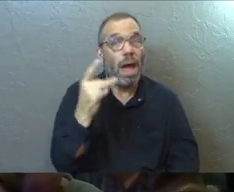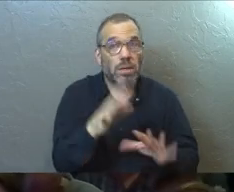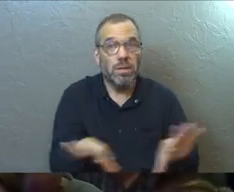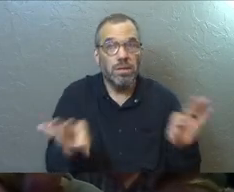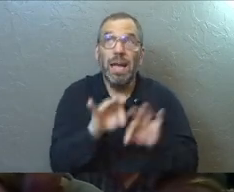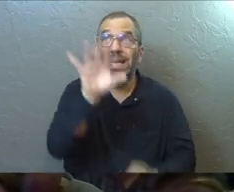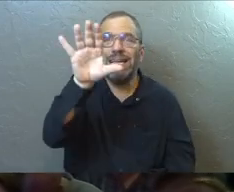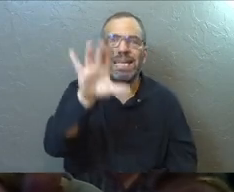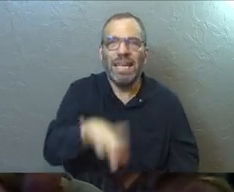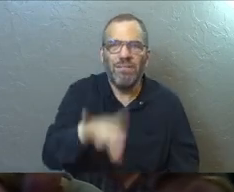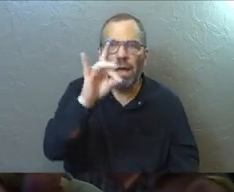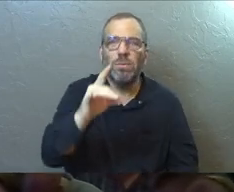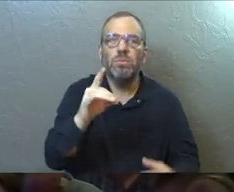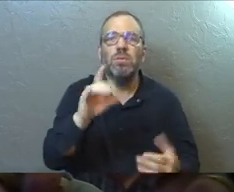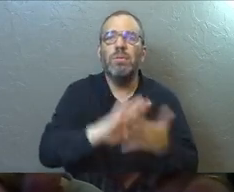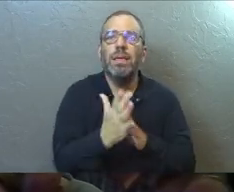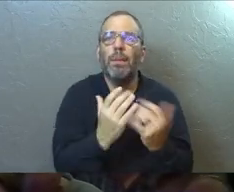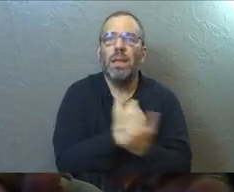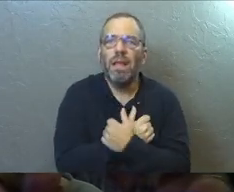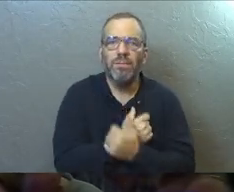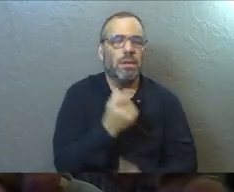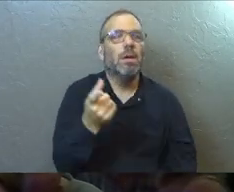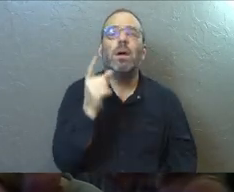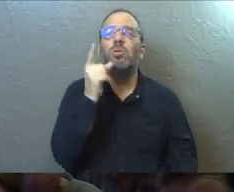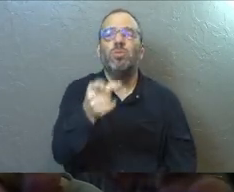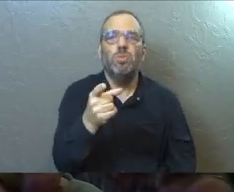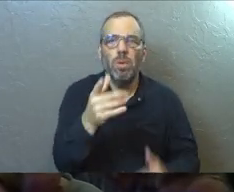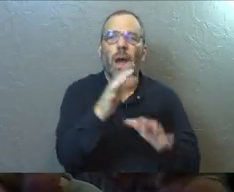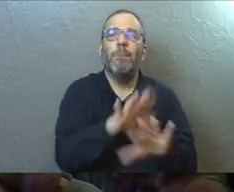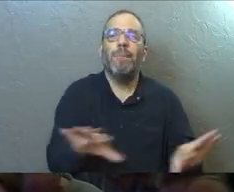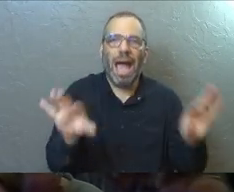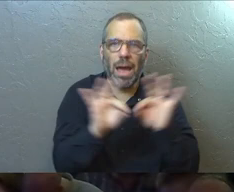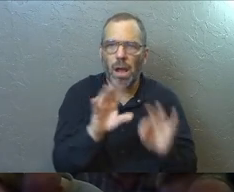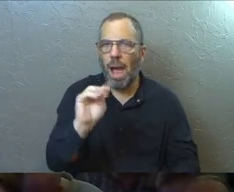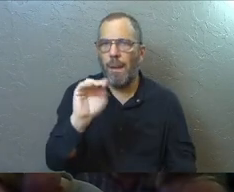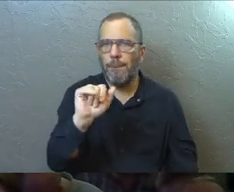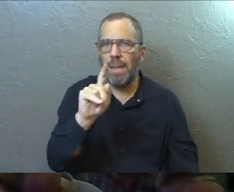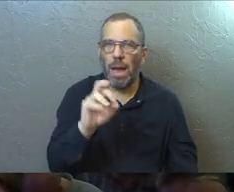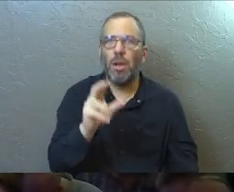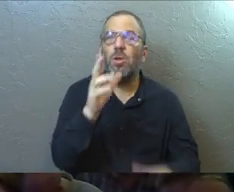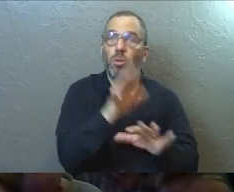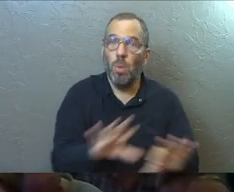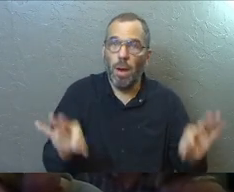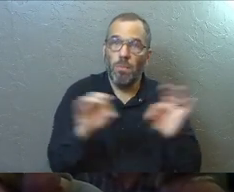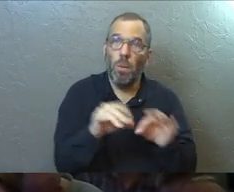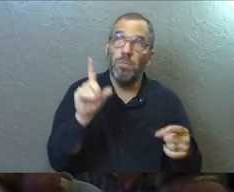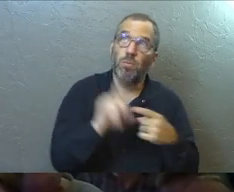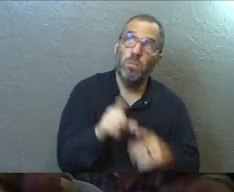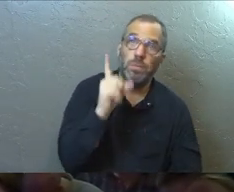significant? Because he found you lovable. Why are you significant? Because you matter. And who do you matter to? You matter to him.